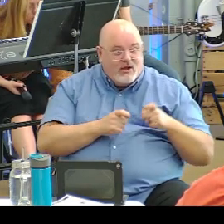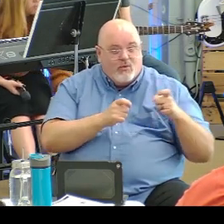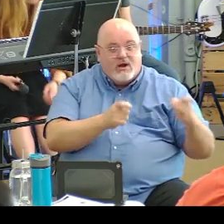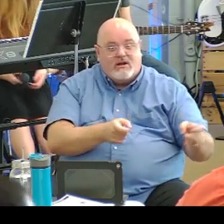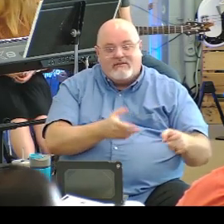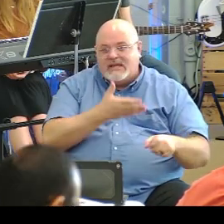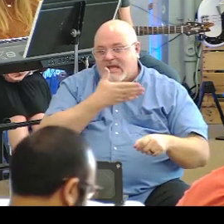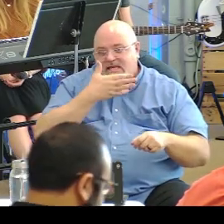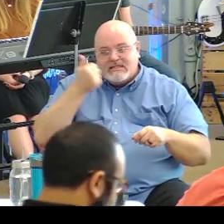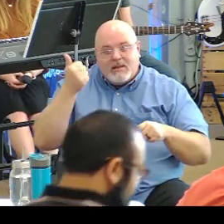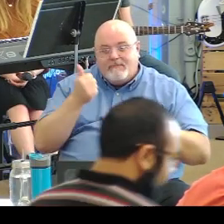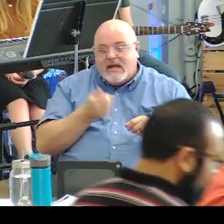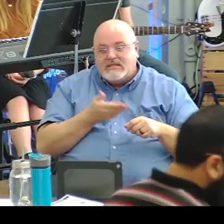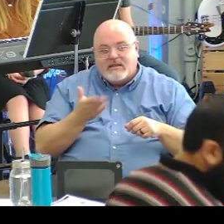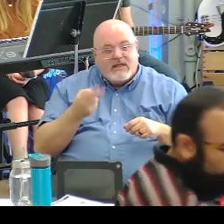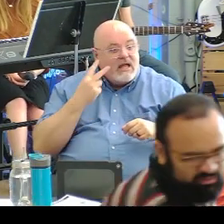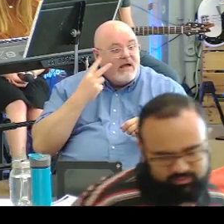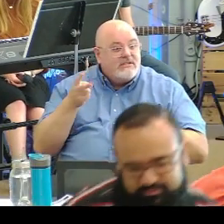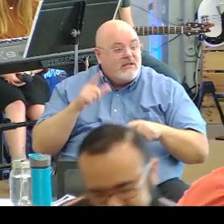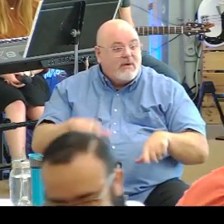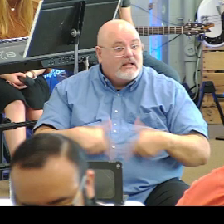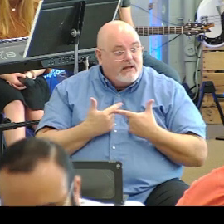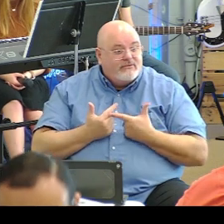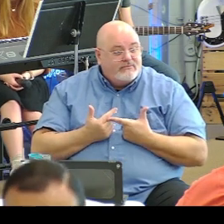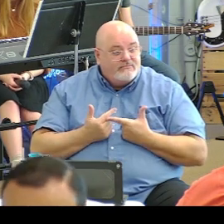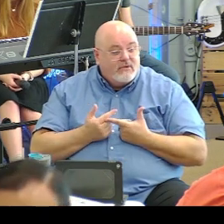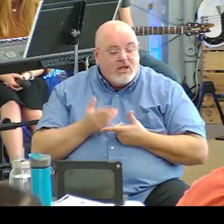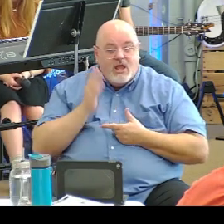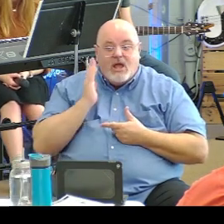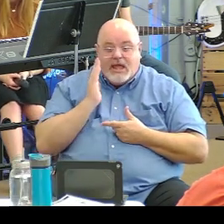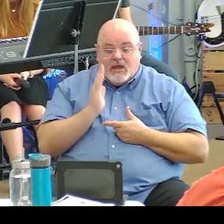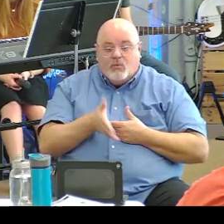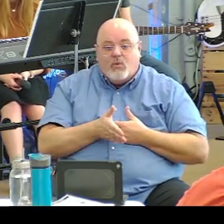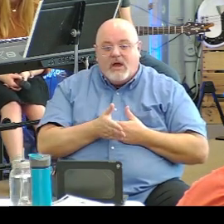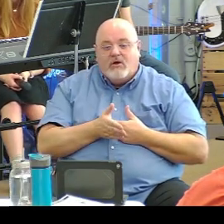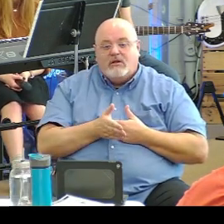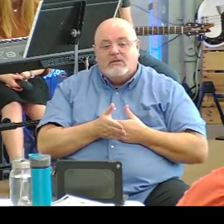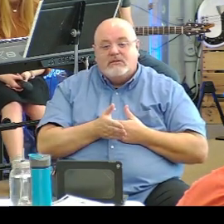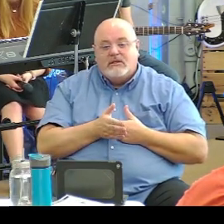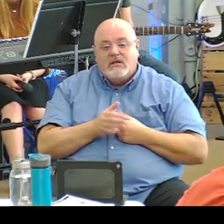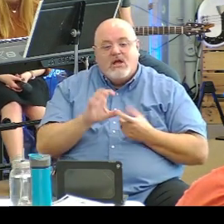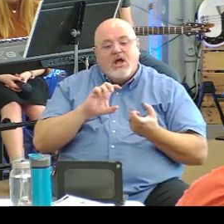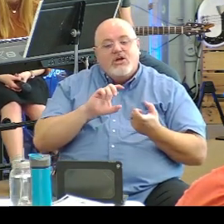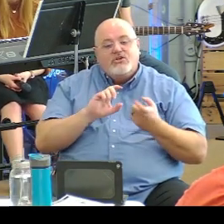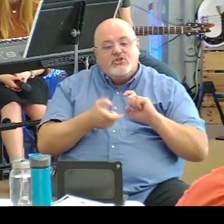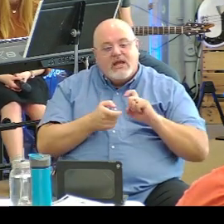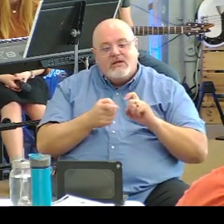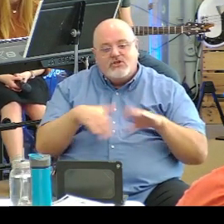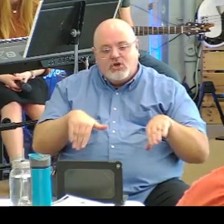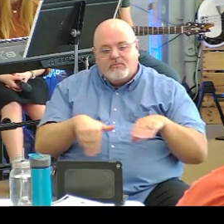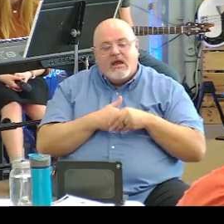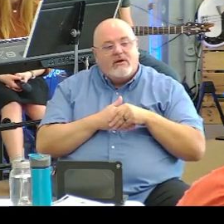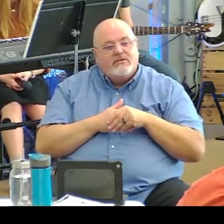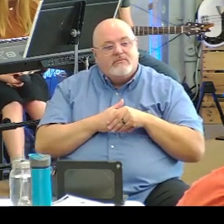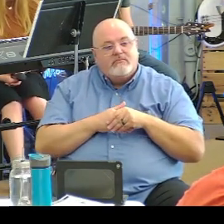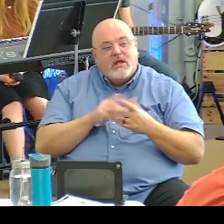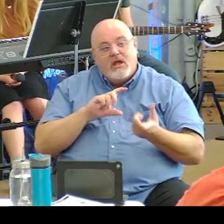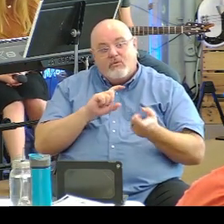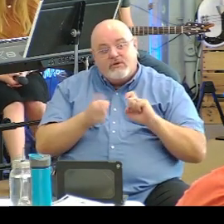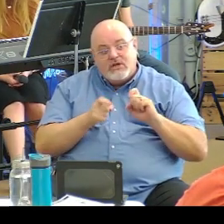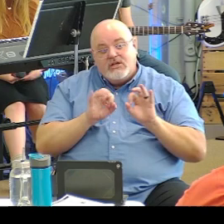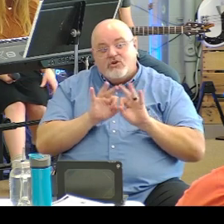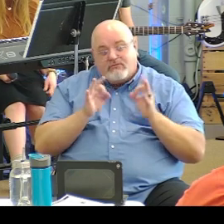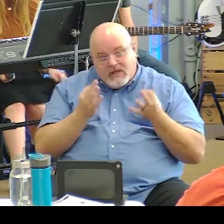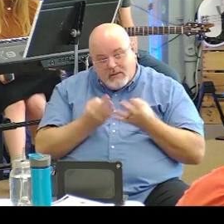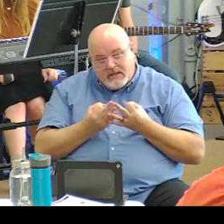the best stuff I've ever seen. Like, it will change your marriage. It will change your